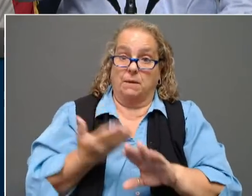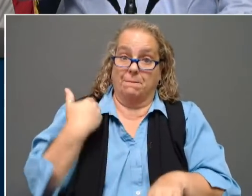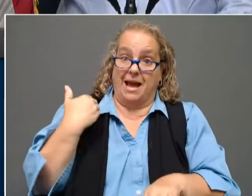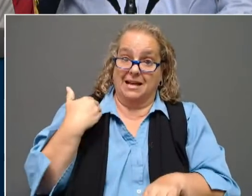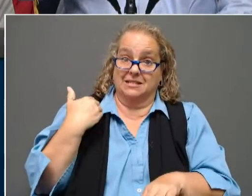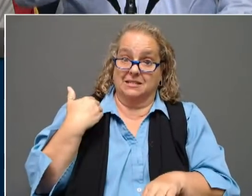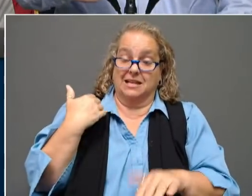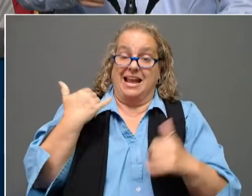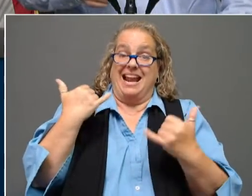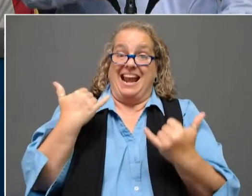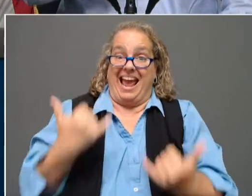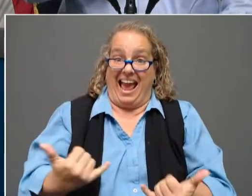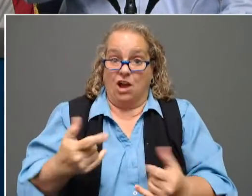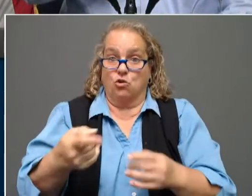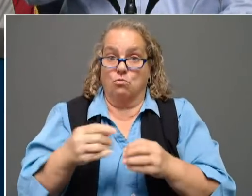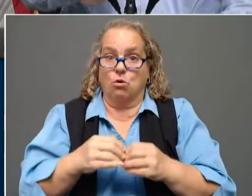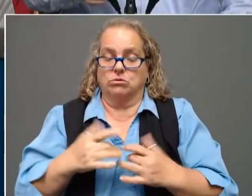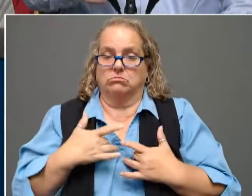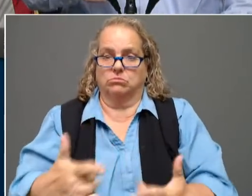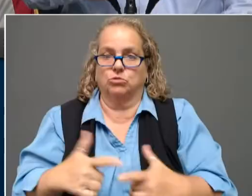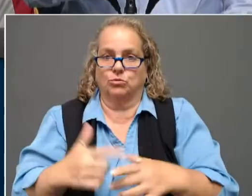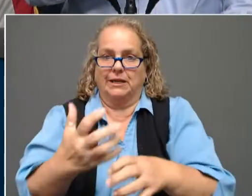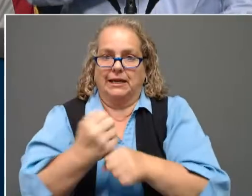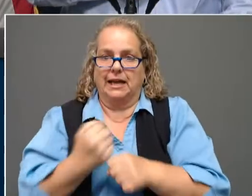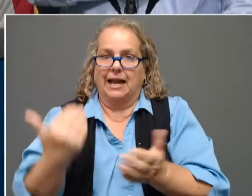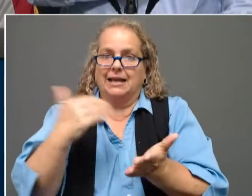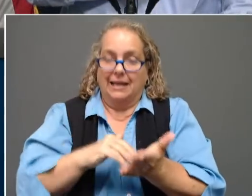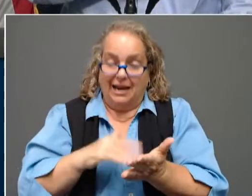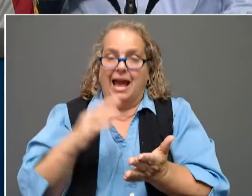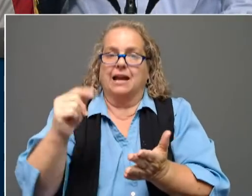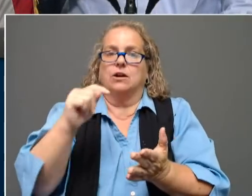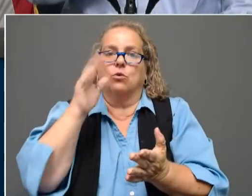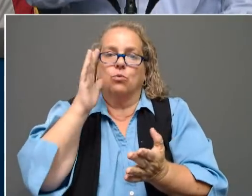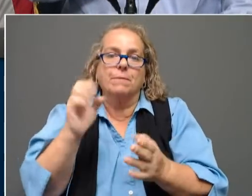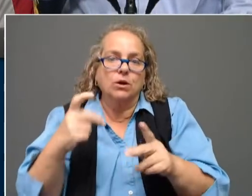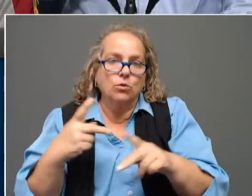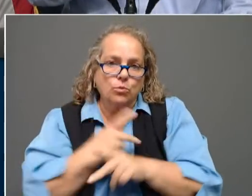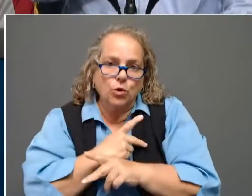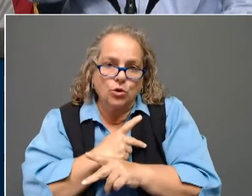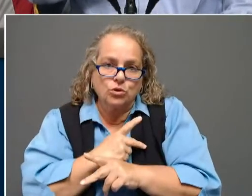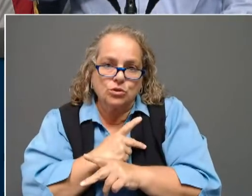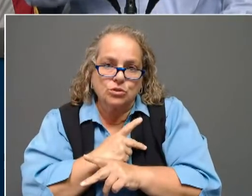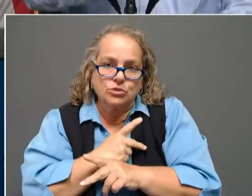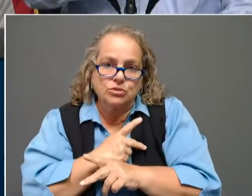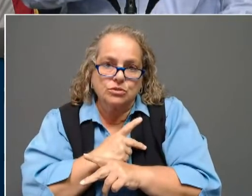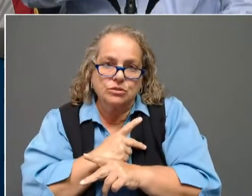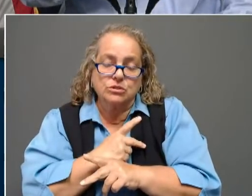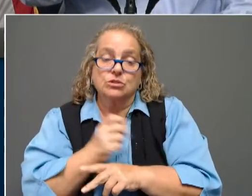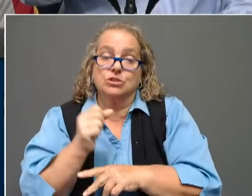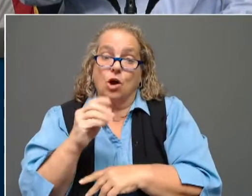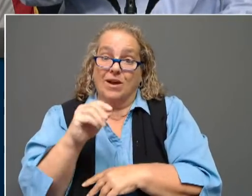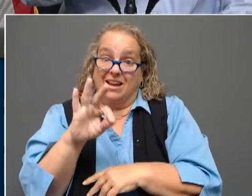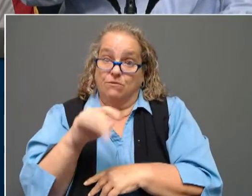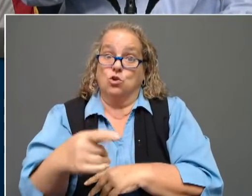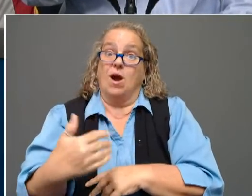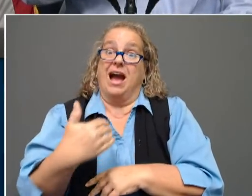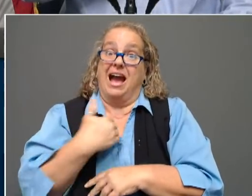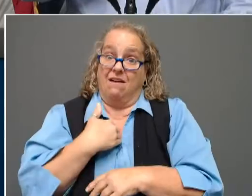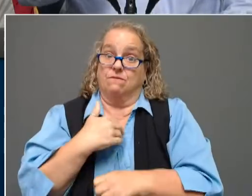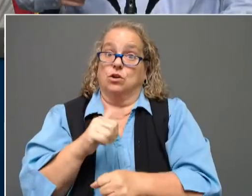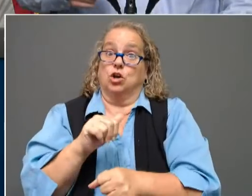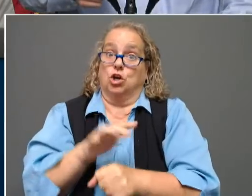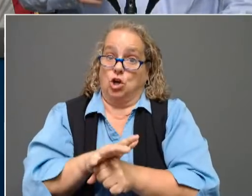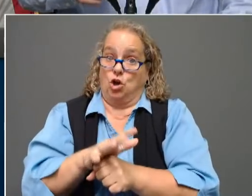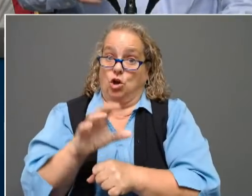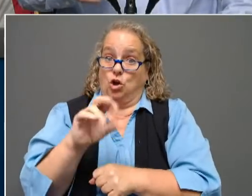most likely to get it again, and it's going to be worse. So if you have had COVID, and that is the reason